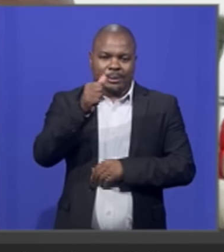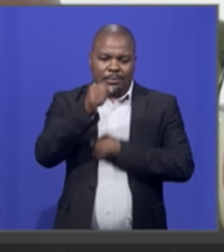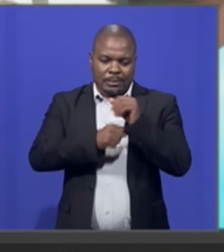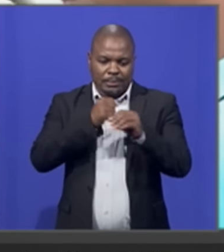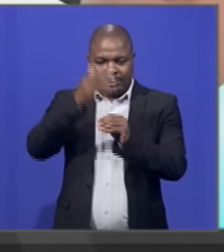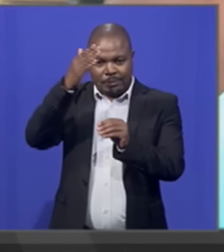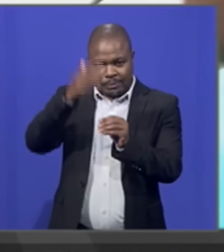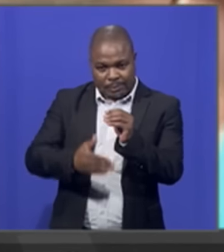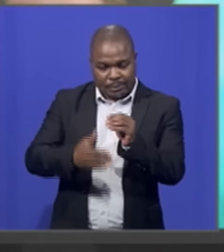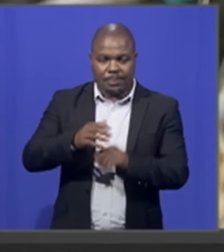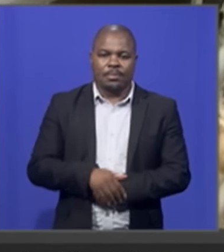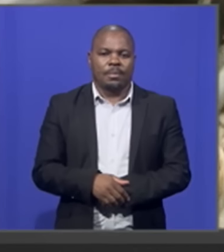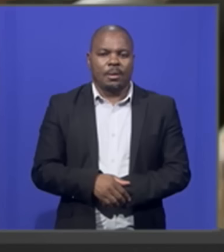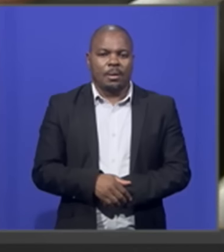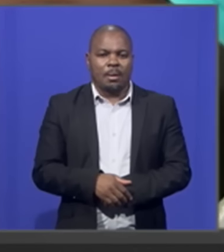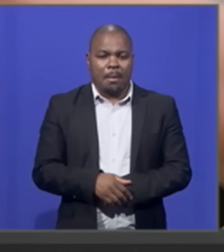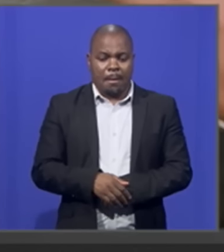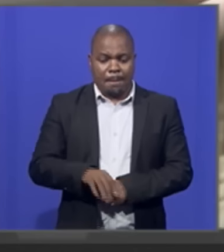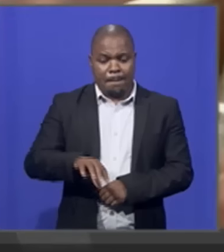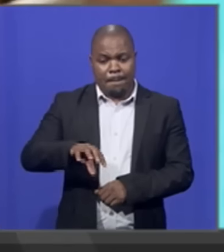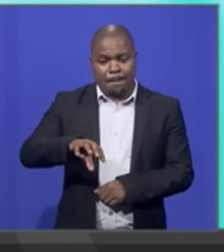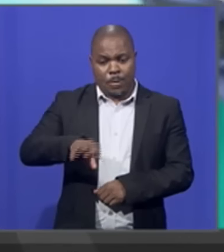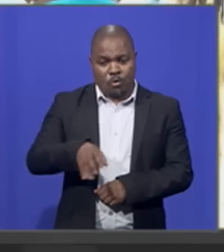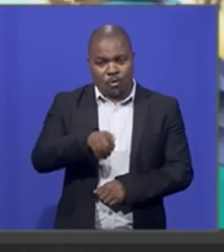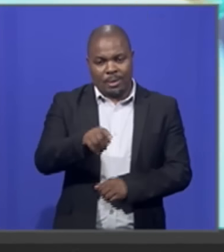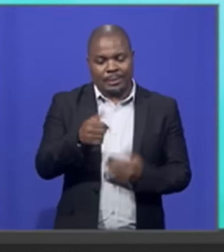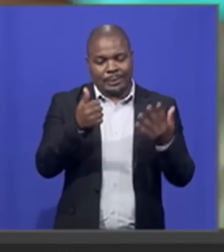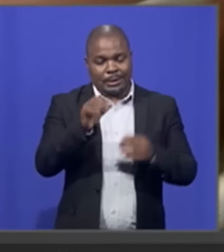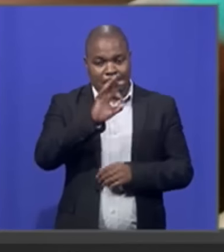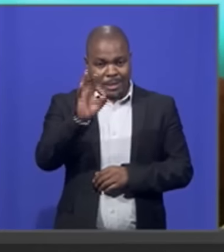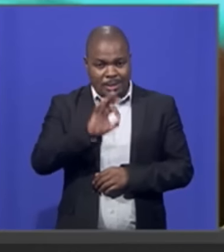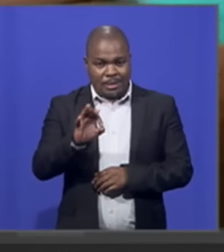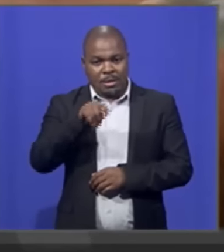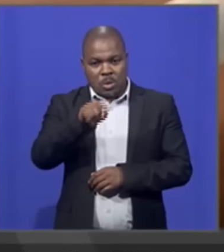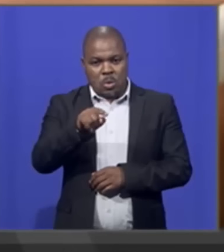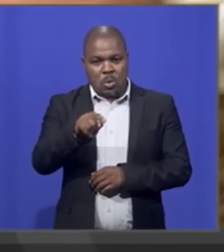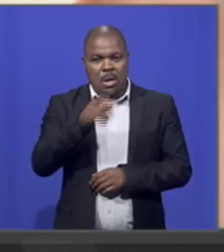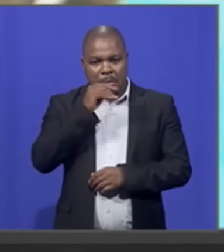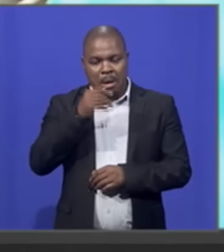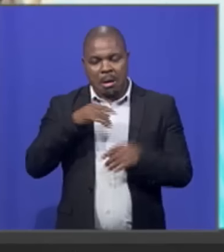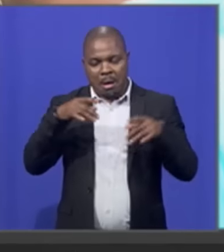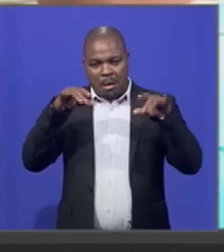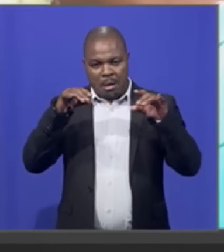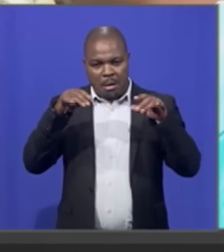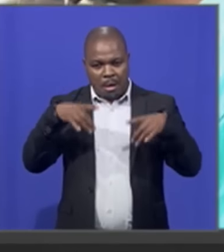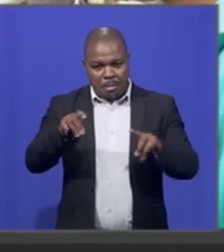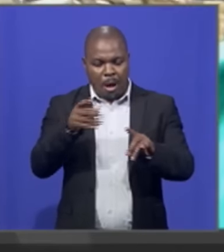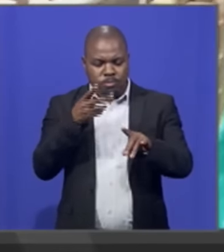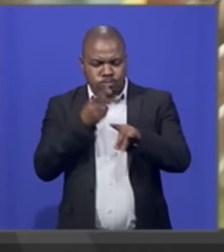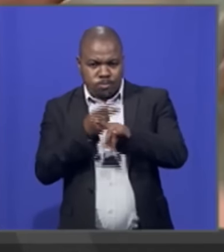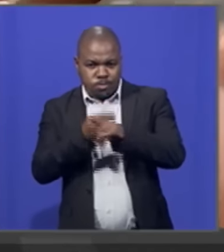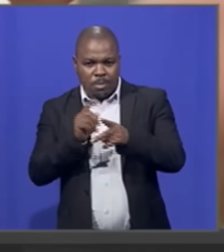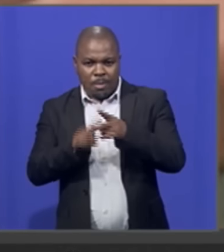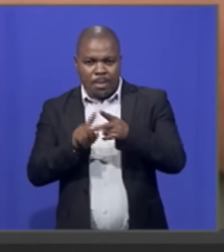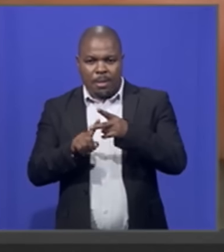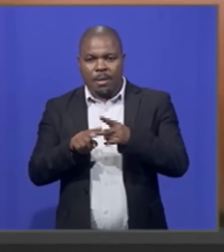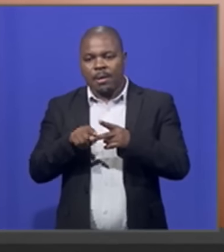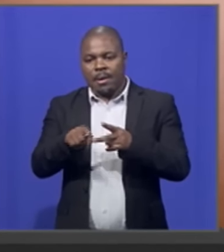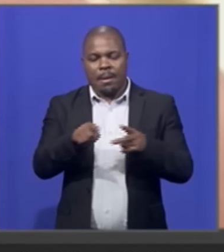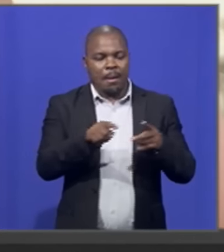seswing. The province has reported they've vaccinated over 60% of the communal herd and over 40% of the commercial